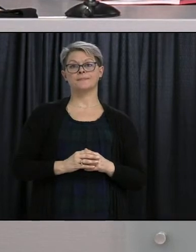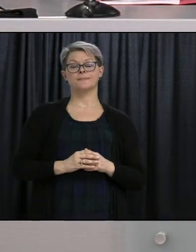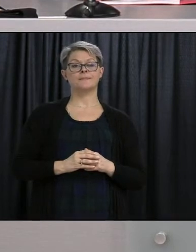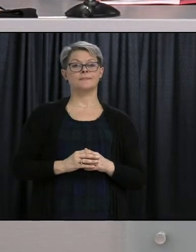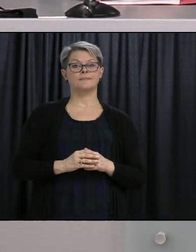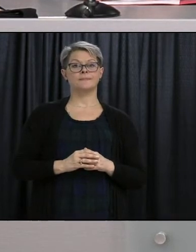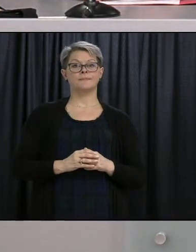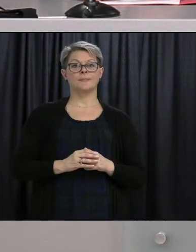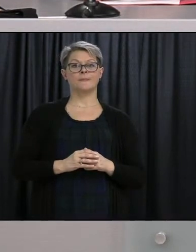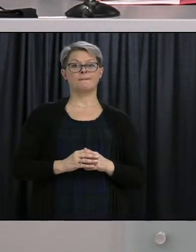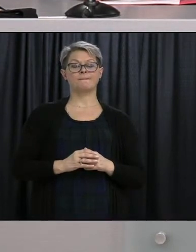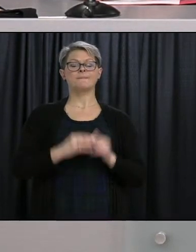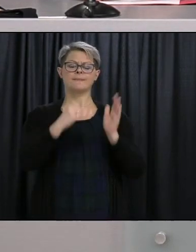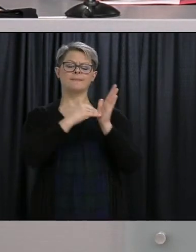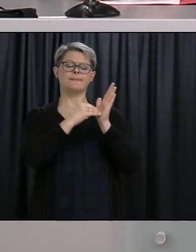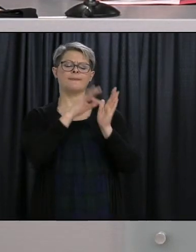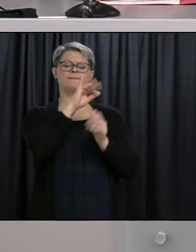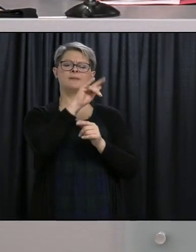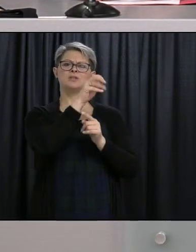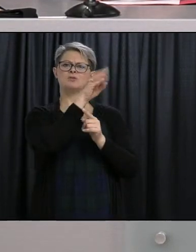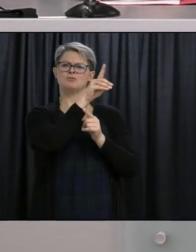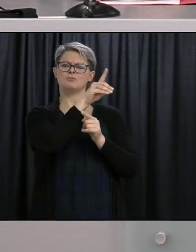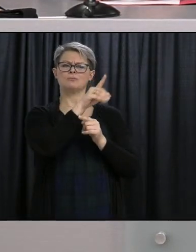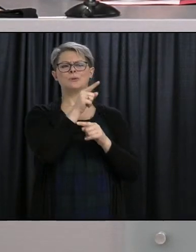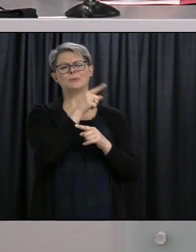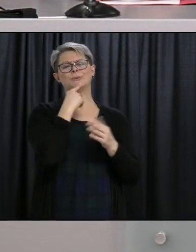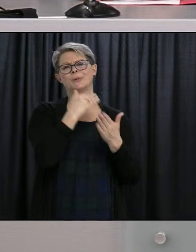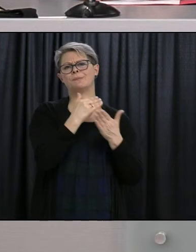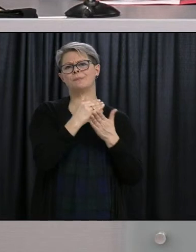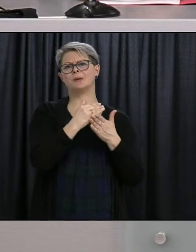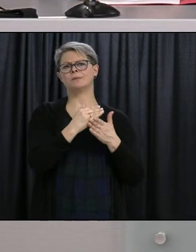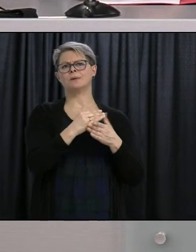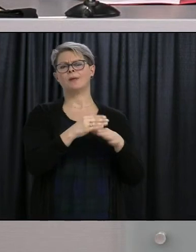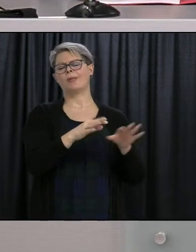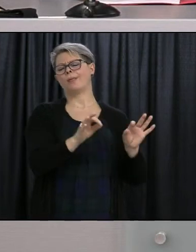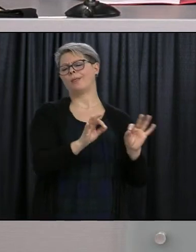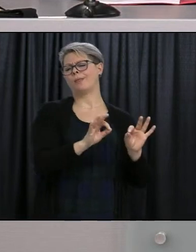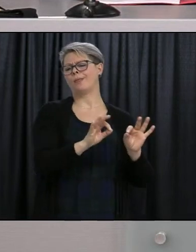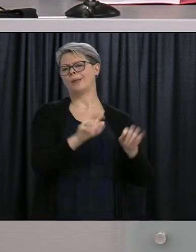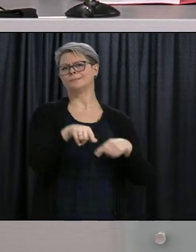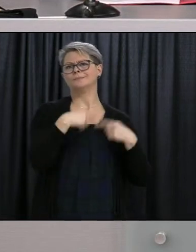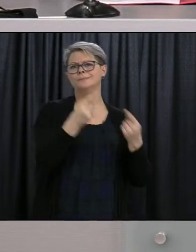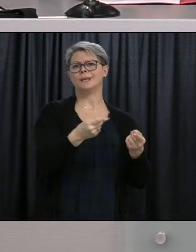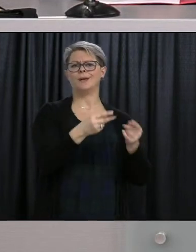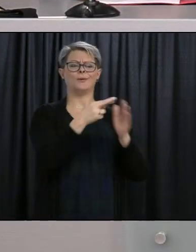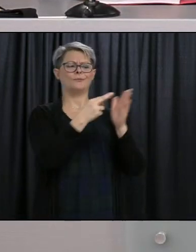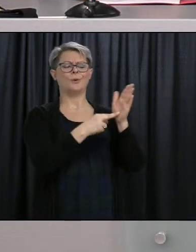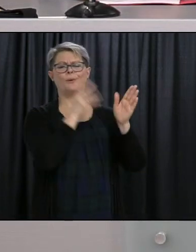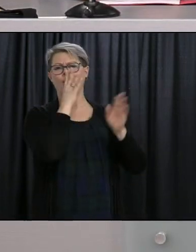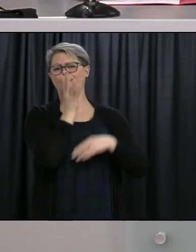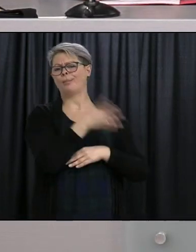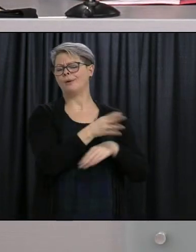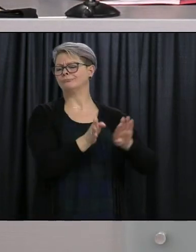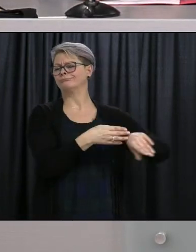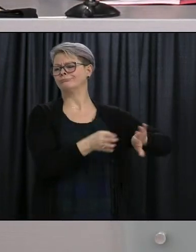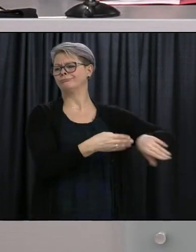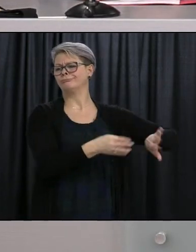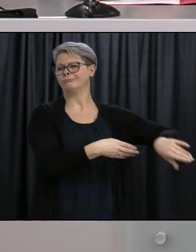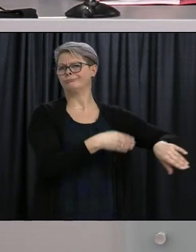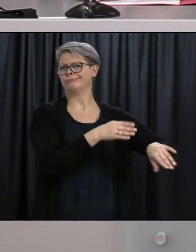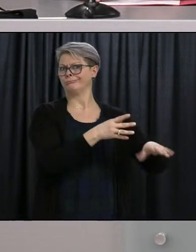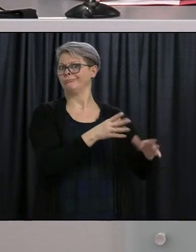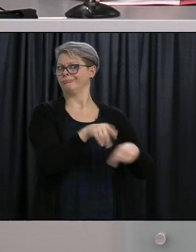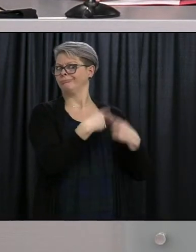Dr. Fitzgerald, you mentioned complacency yesterday, and there was a reference just now. I'm wondering if